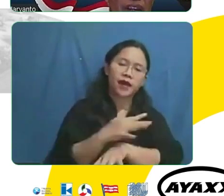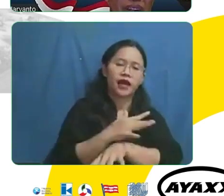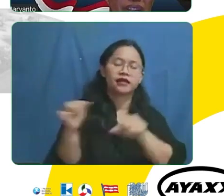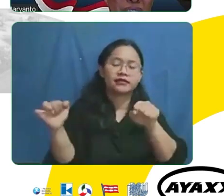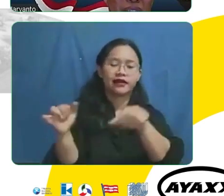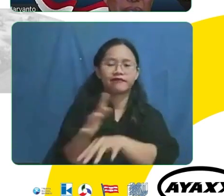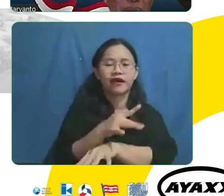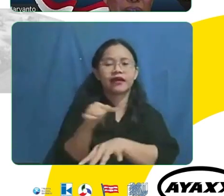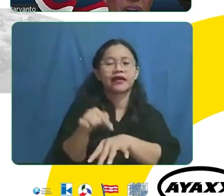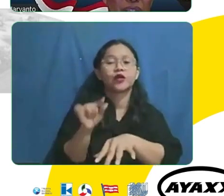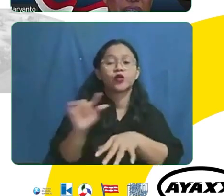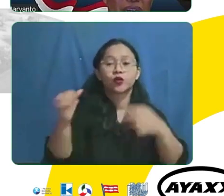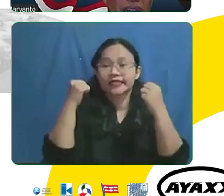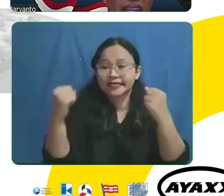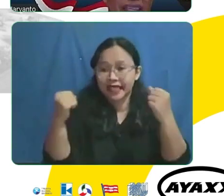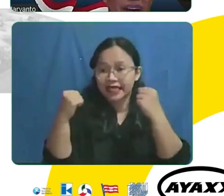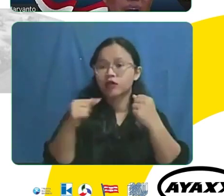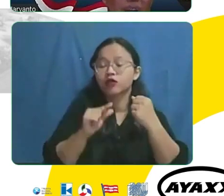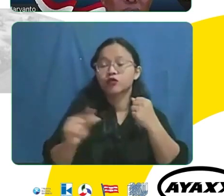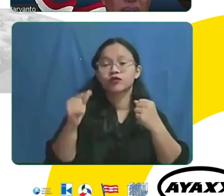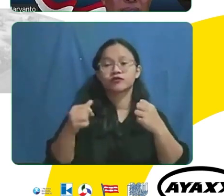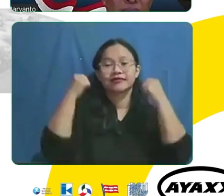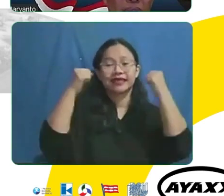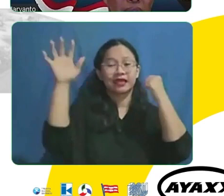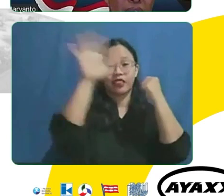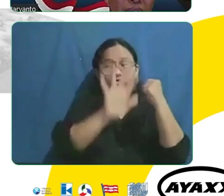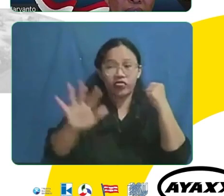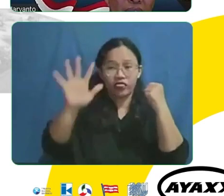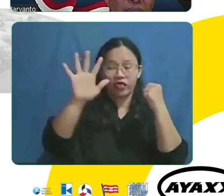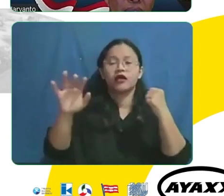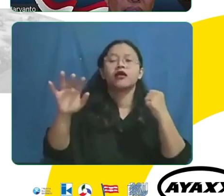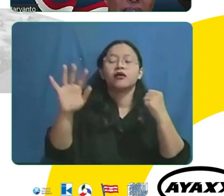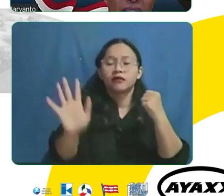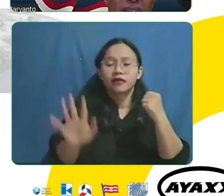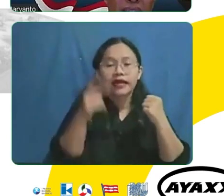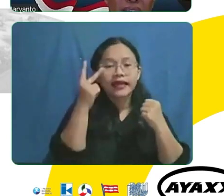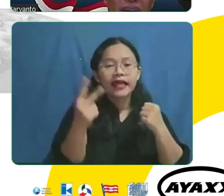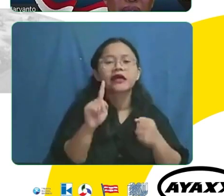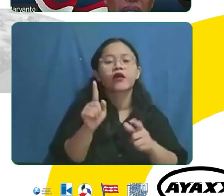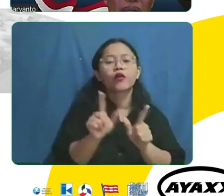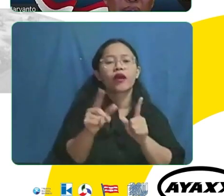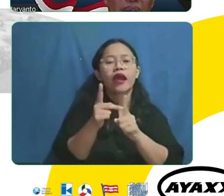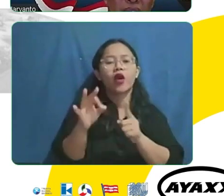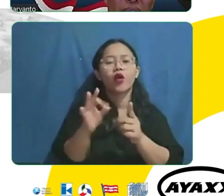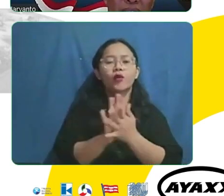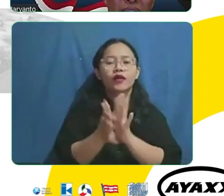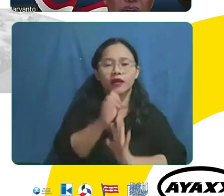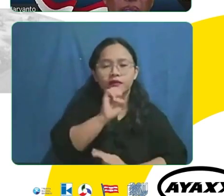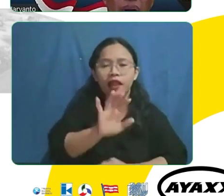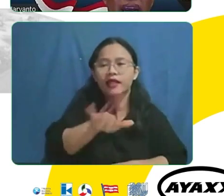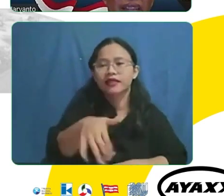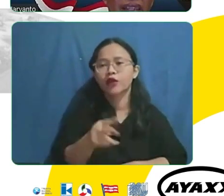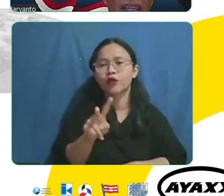WHO statement in 2019 on the 10 threats of the 10 threat to global